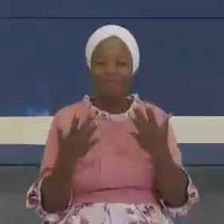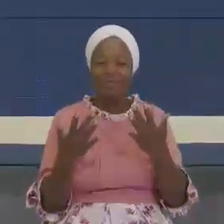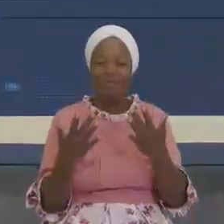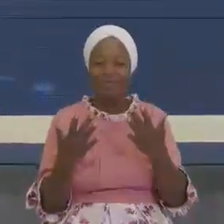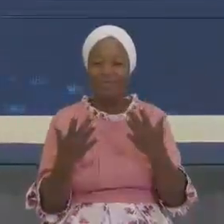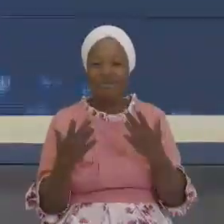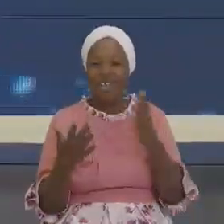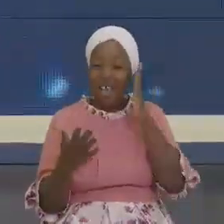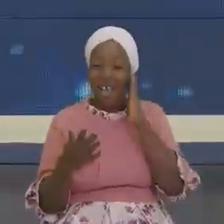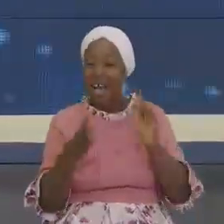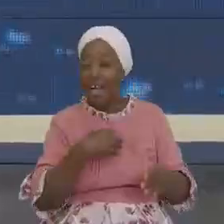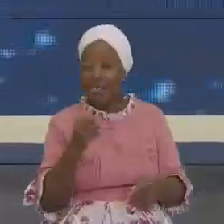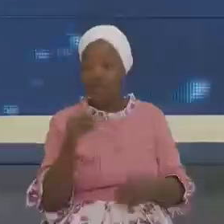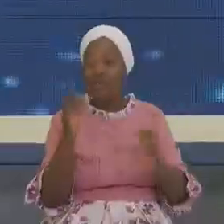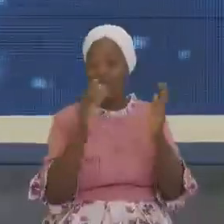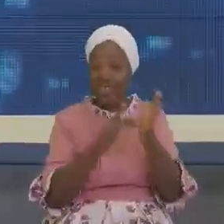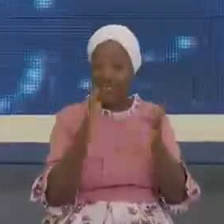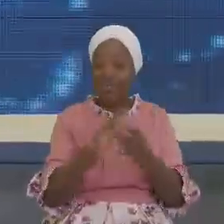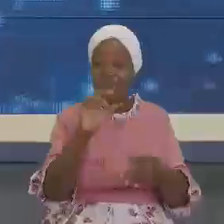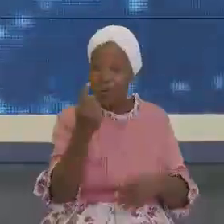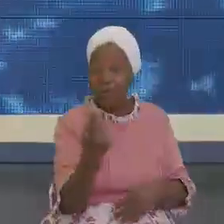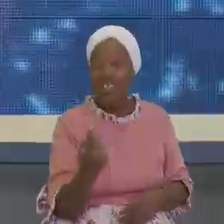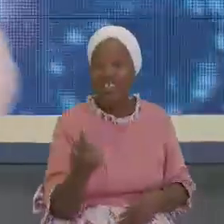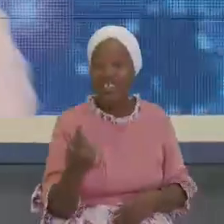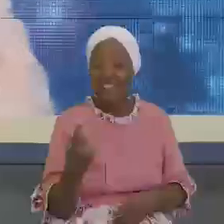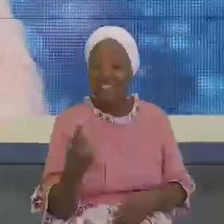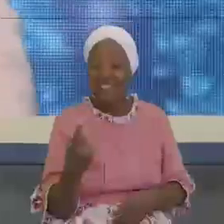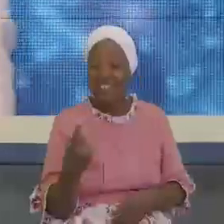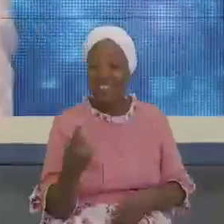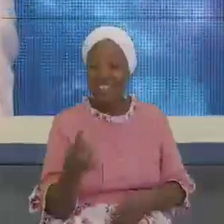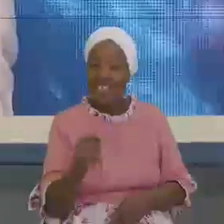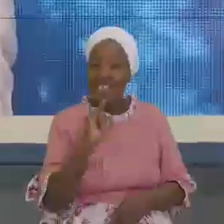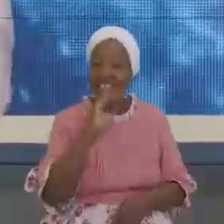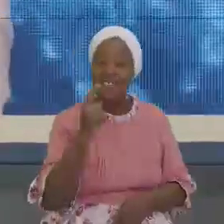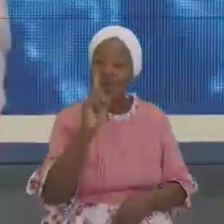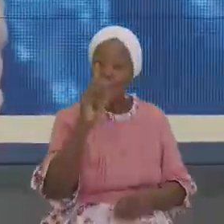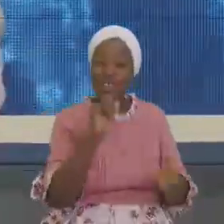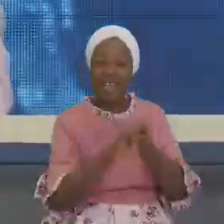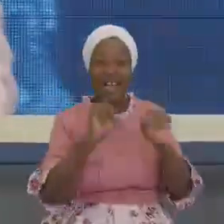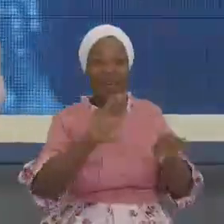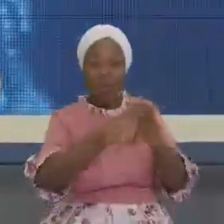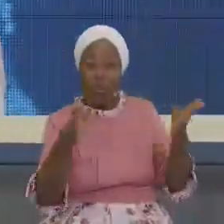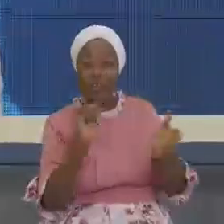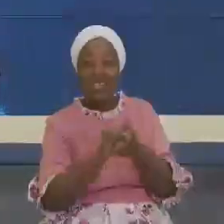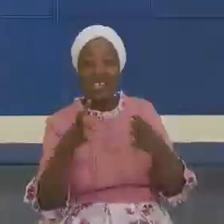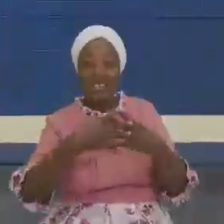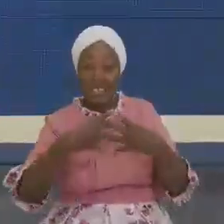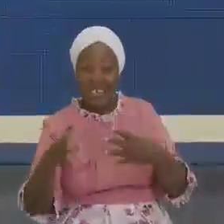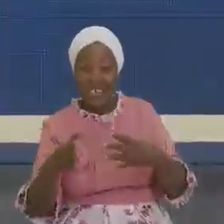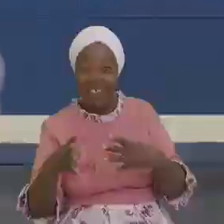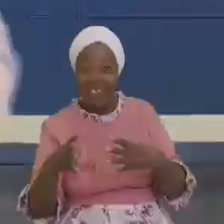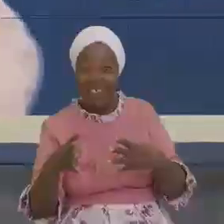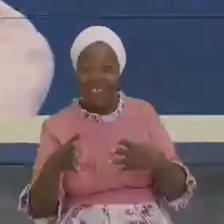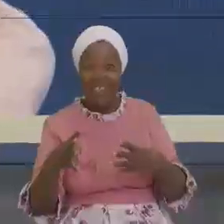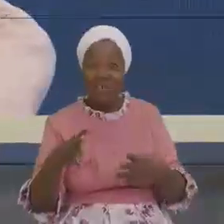And so Jesus only is the one that can open that cage. Whether the devil is